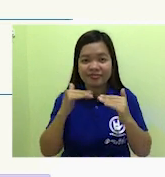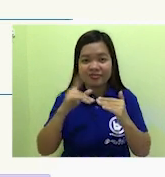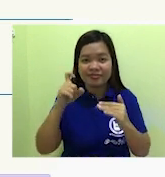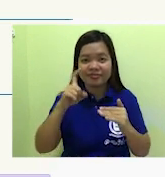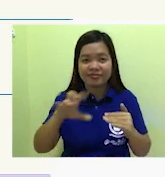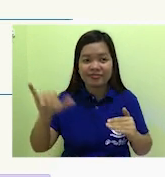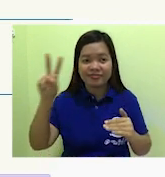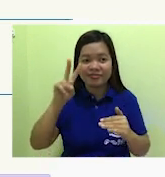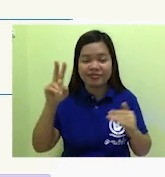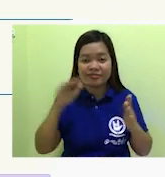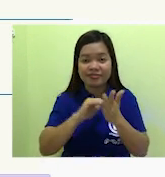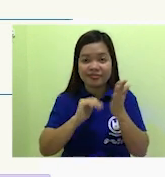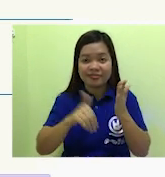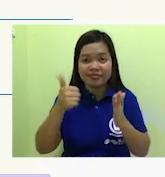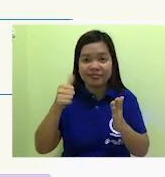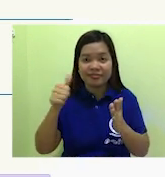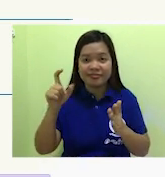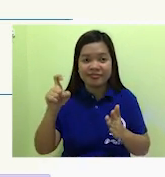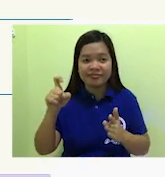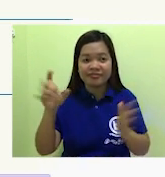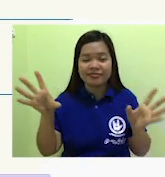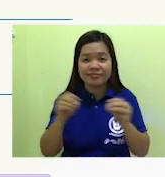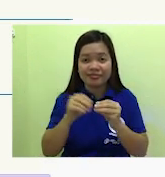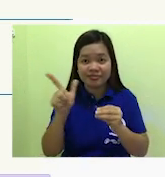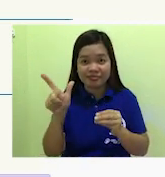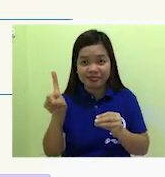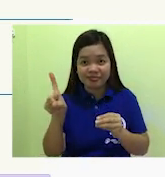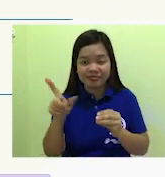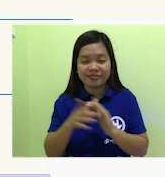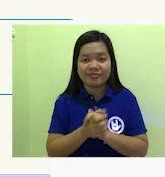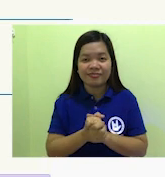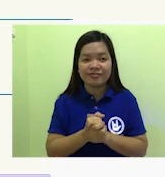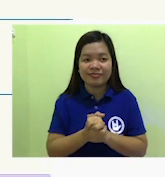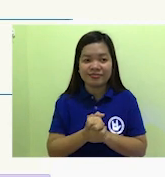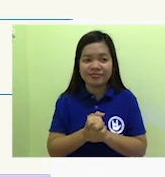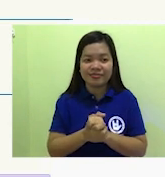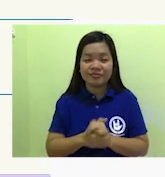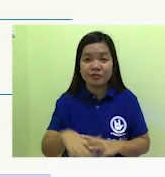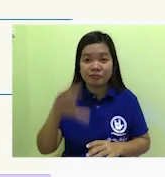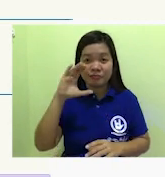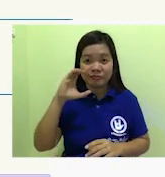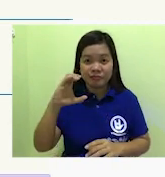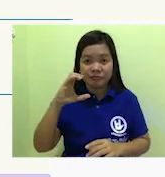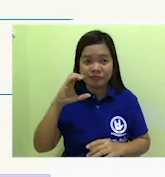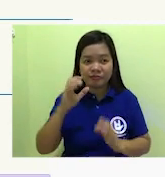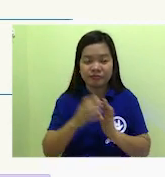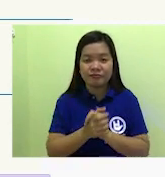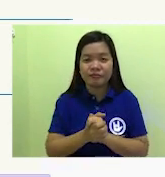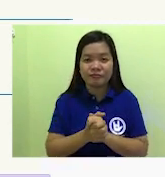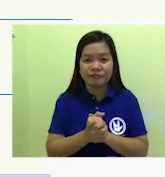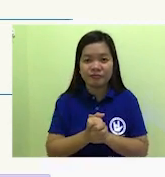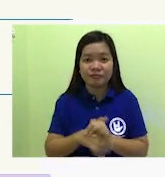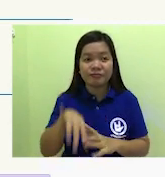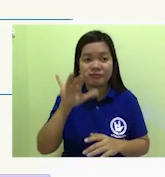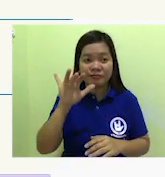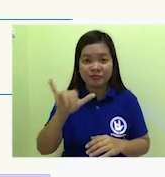Letter B, y equals x squared minus 10x plus 21.